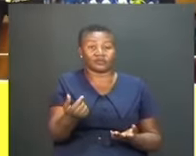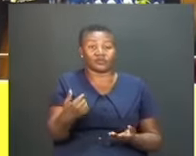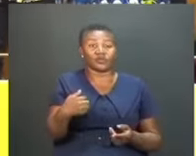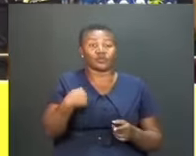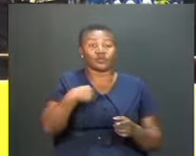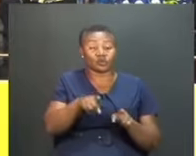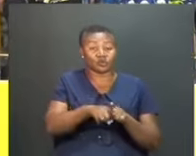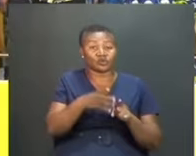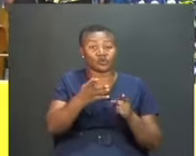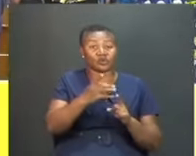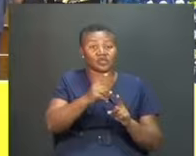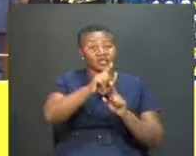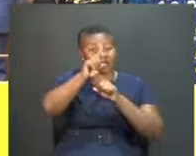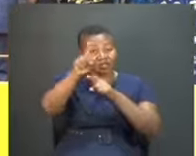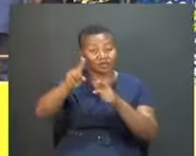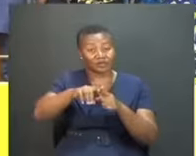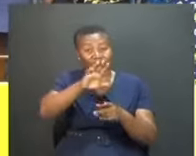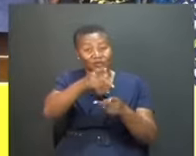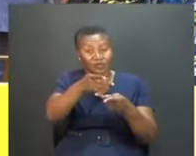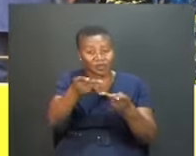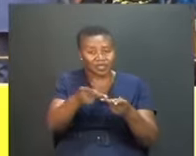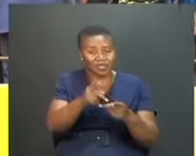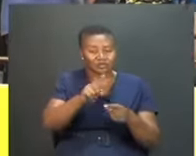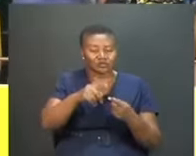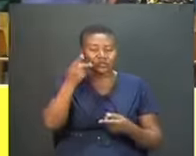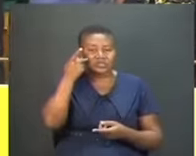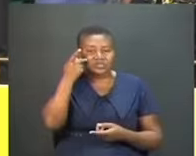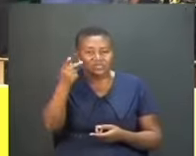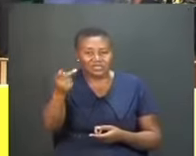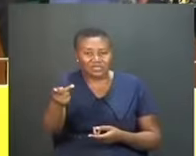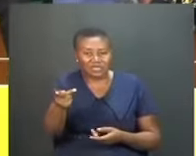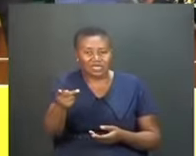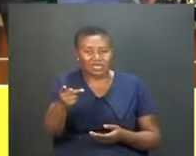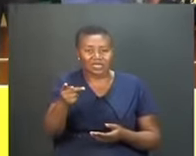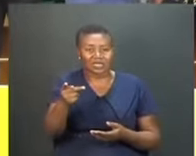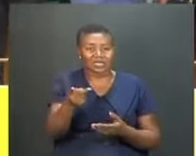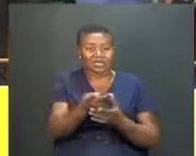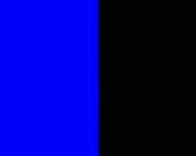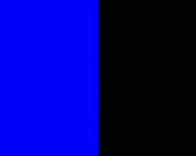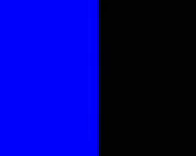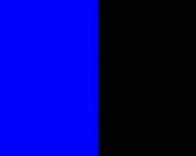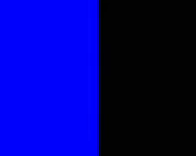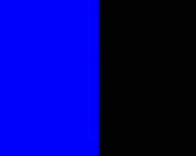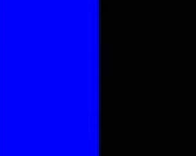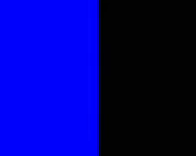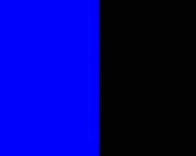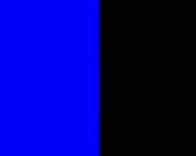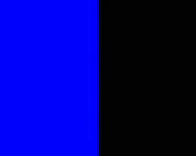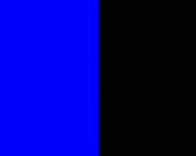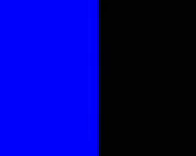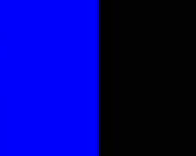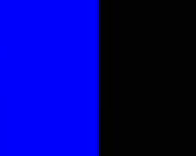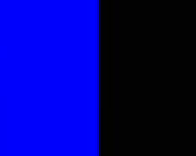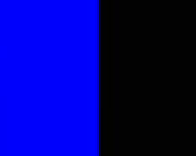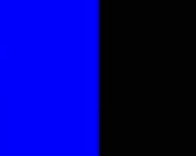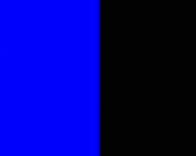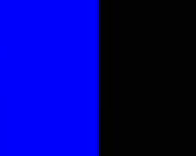you to see how the two could work together to build up